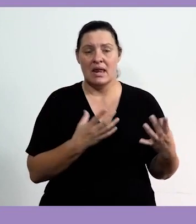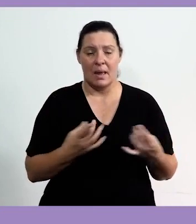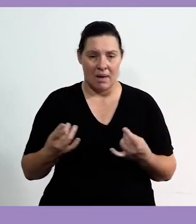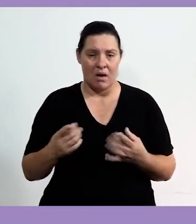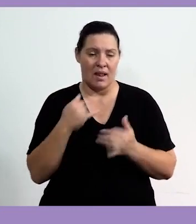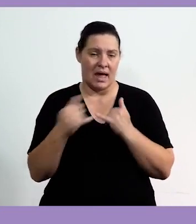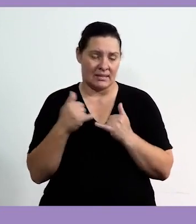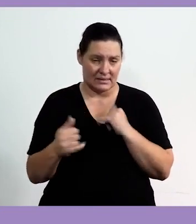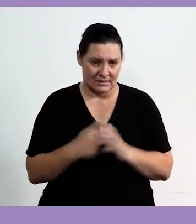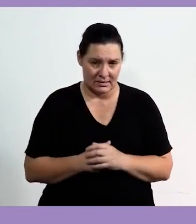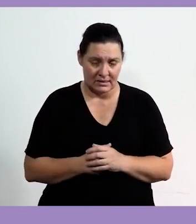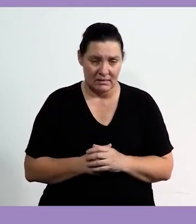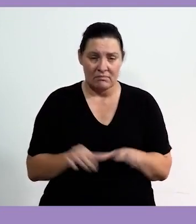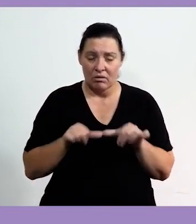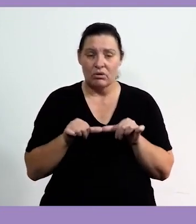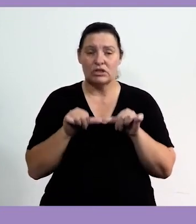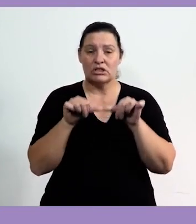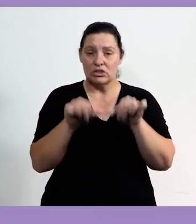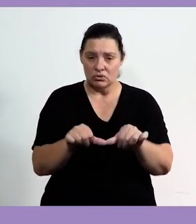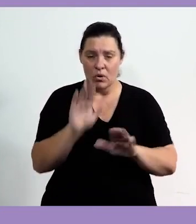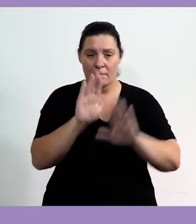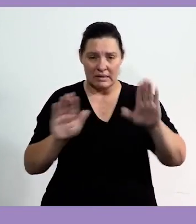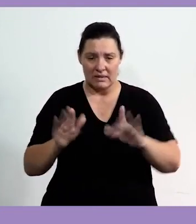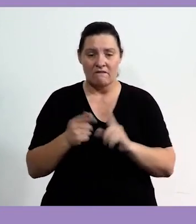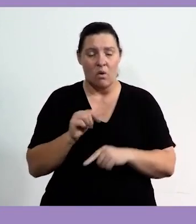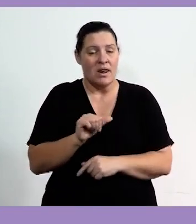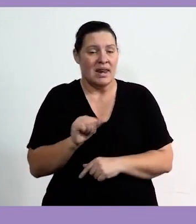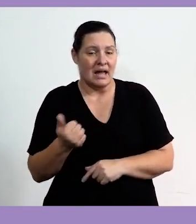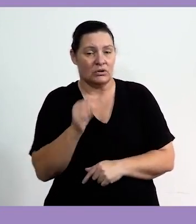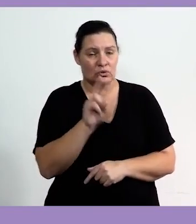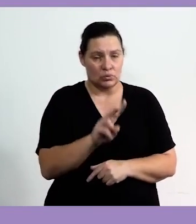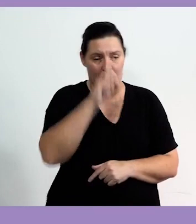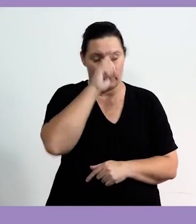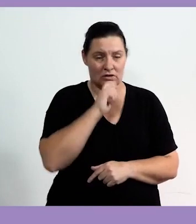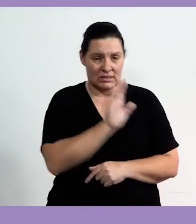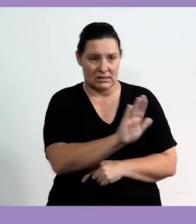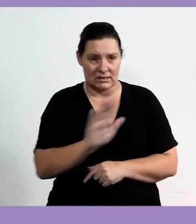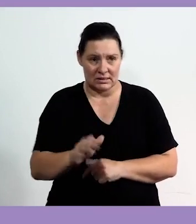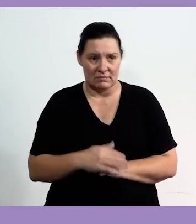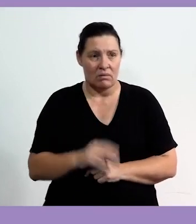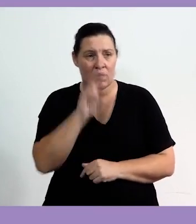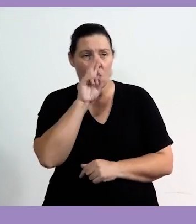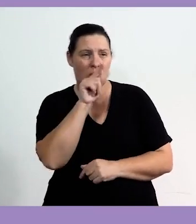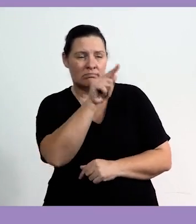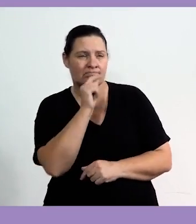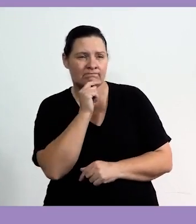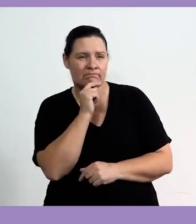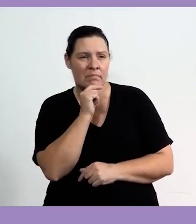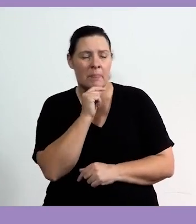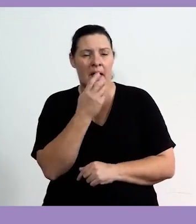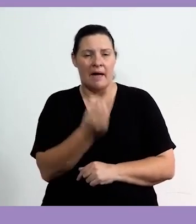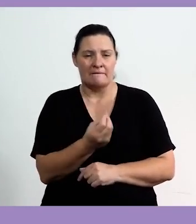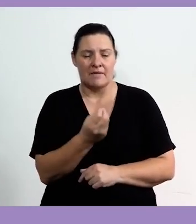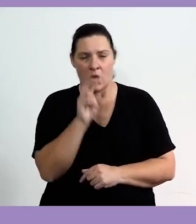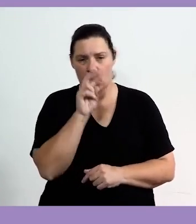with the number of lines. Continue the pattern for the next two pictures. So let's look at the pictures that we have